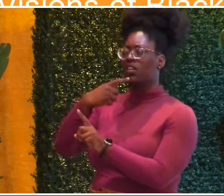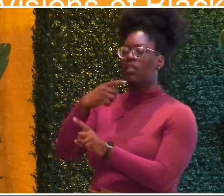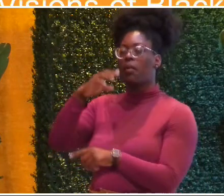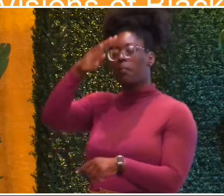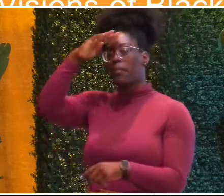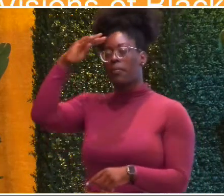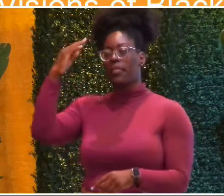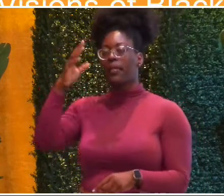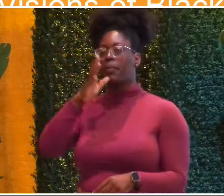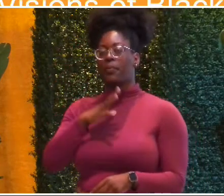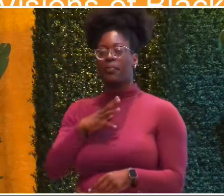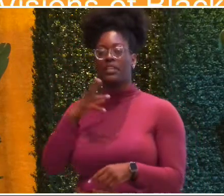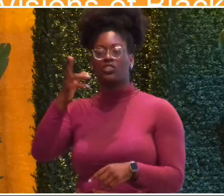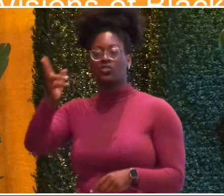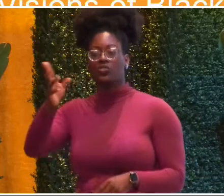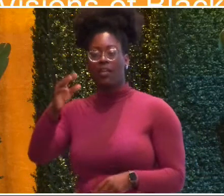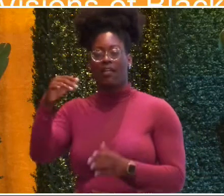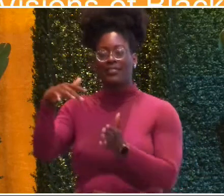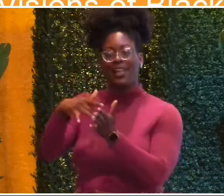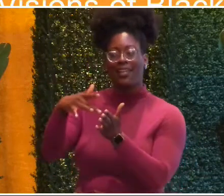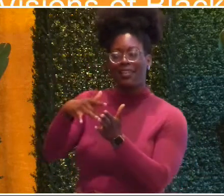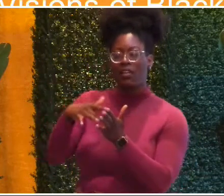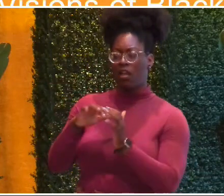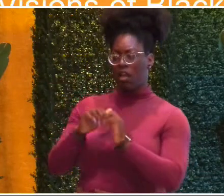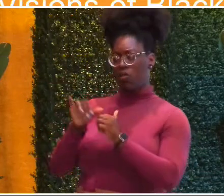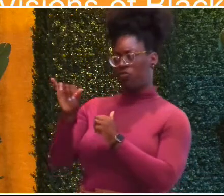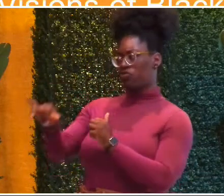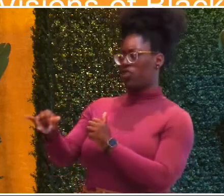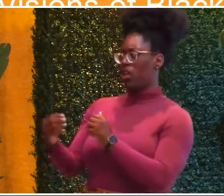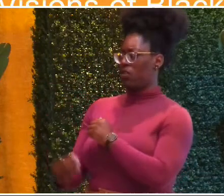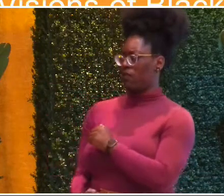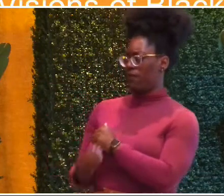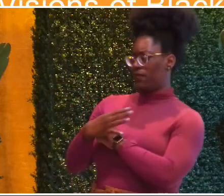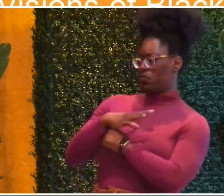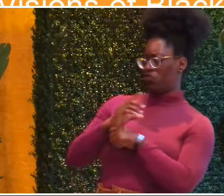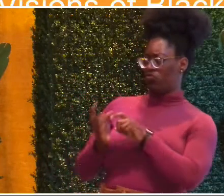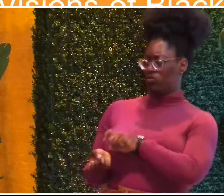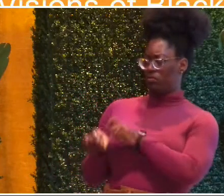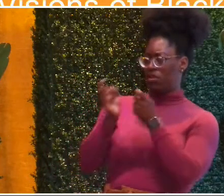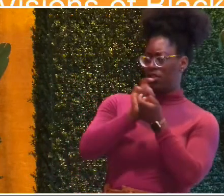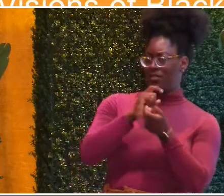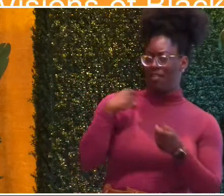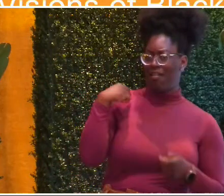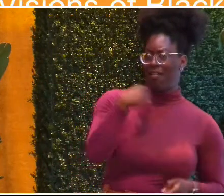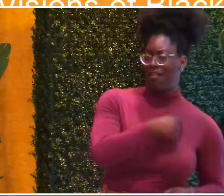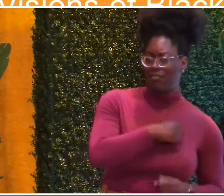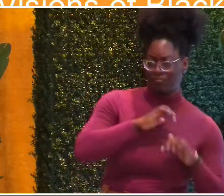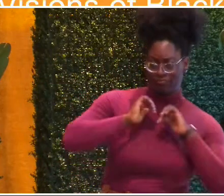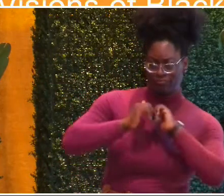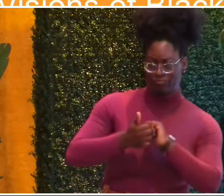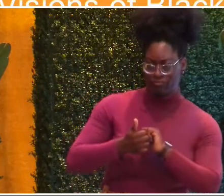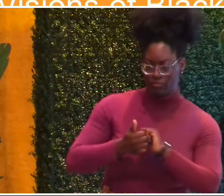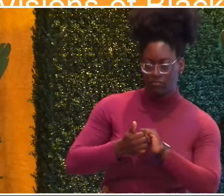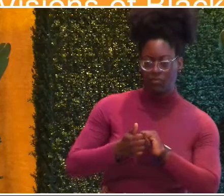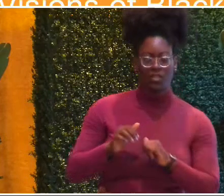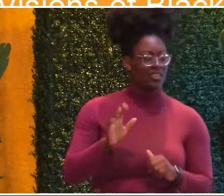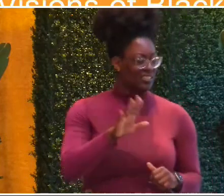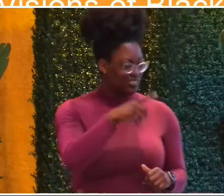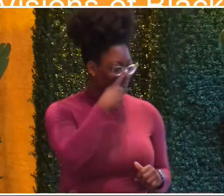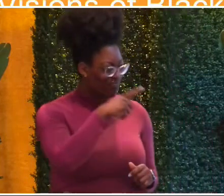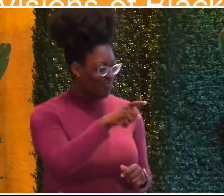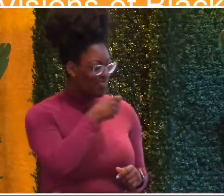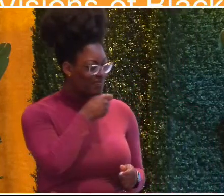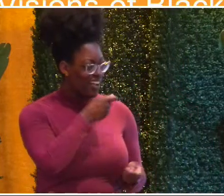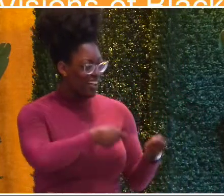the way that changes us is that it changes how we think. Okay, sorry. Is